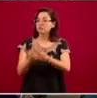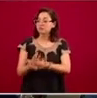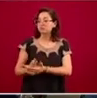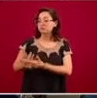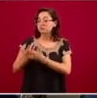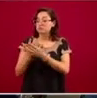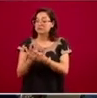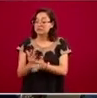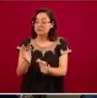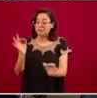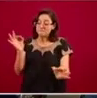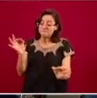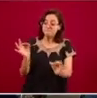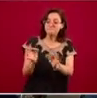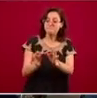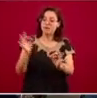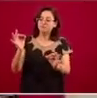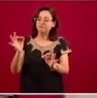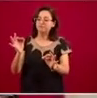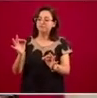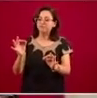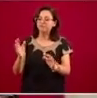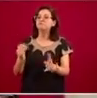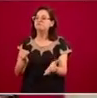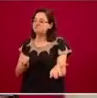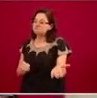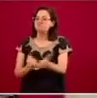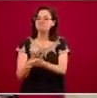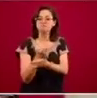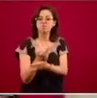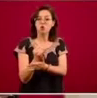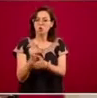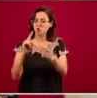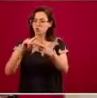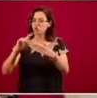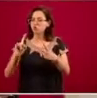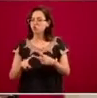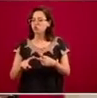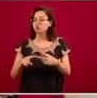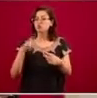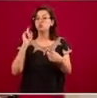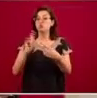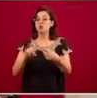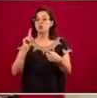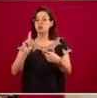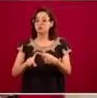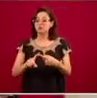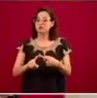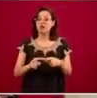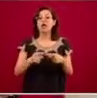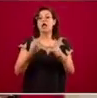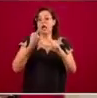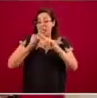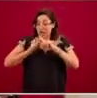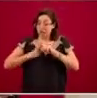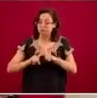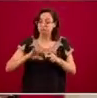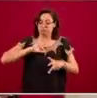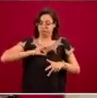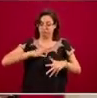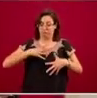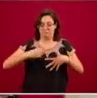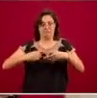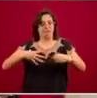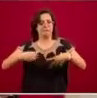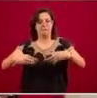So we executed the measure at the moment that they needed to be executed, and not before, and not